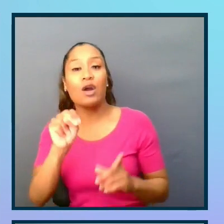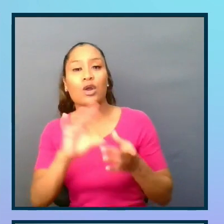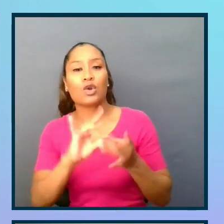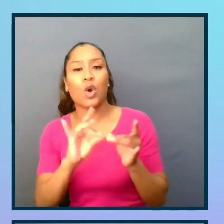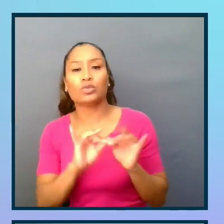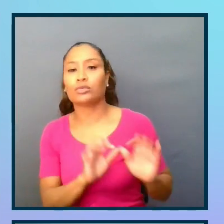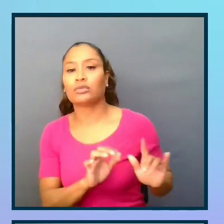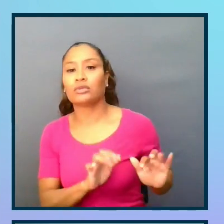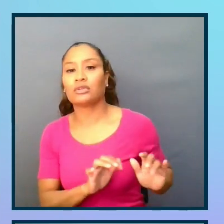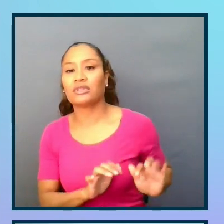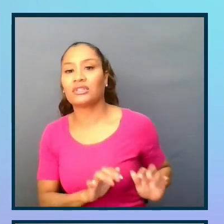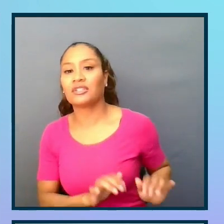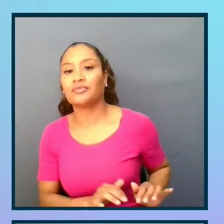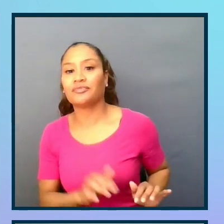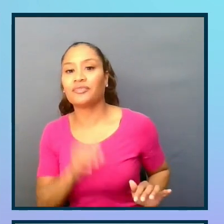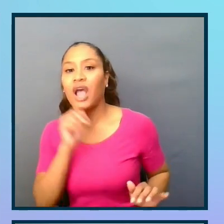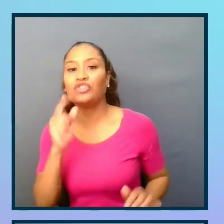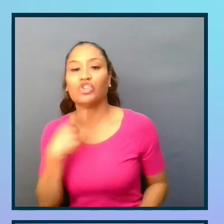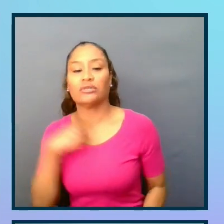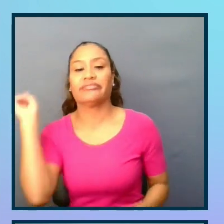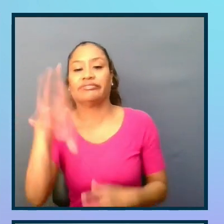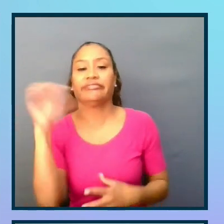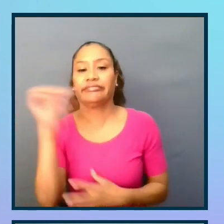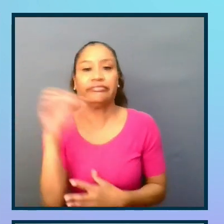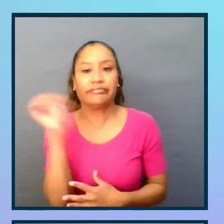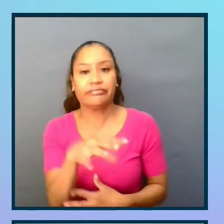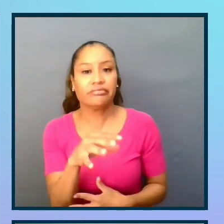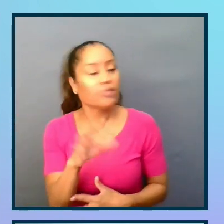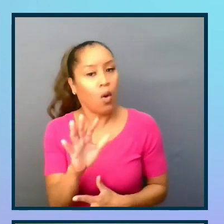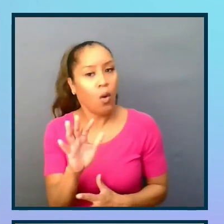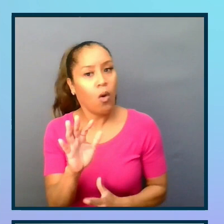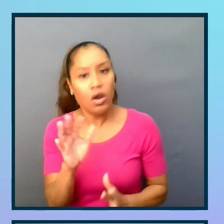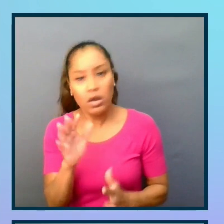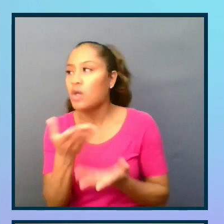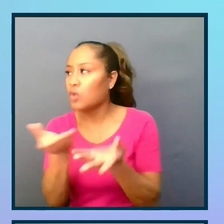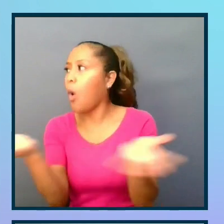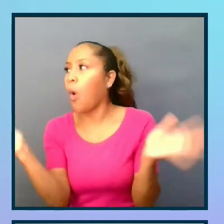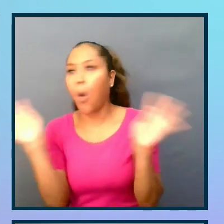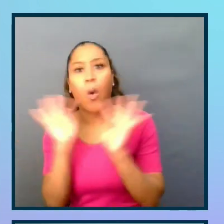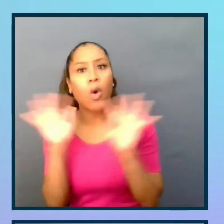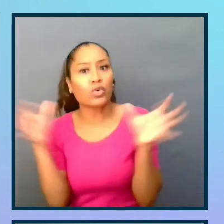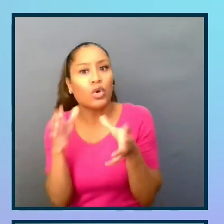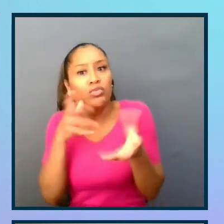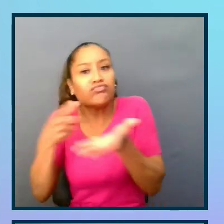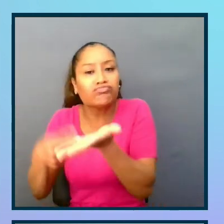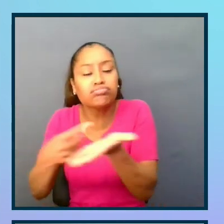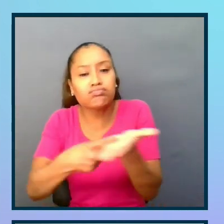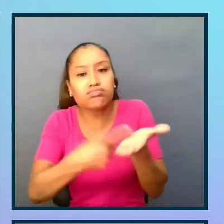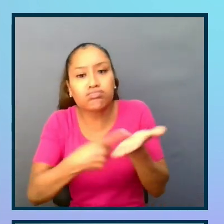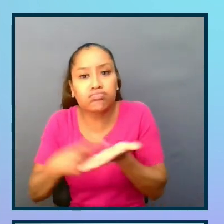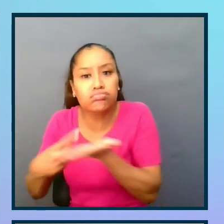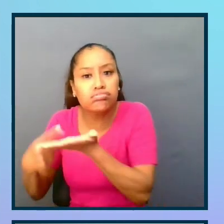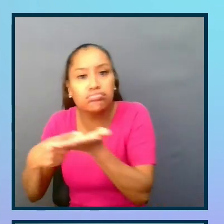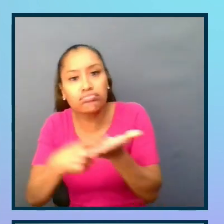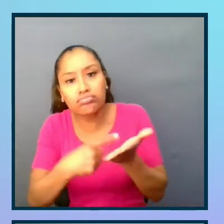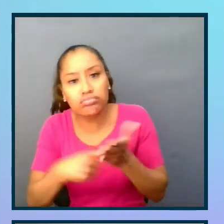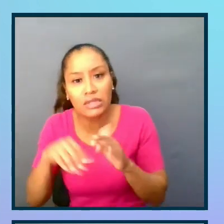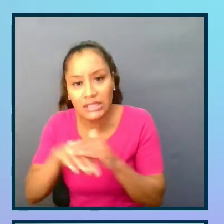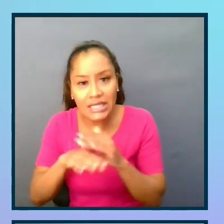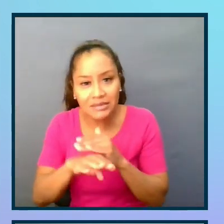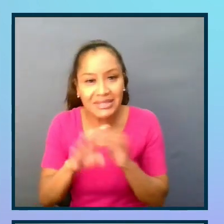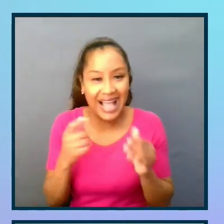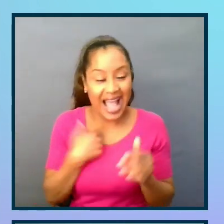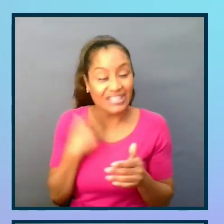just some one-way feedback. It's the whole group conversing about the accessibility statement I just